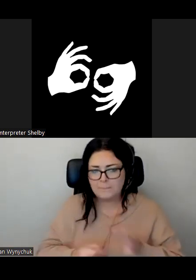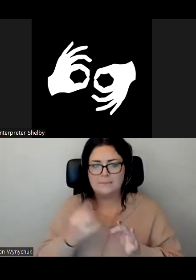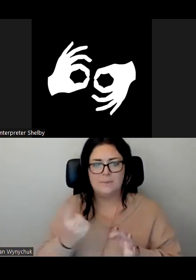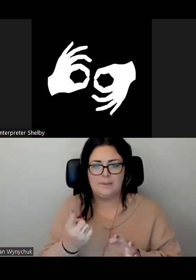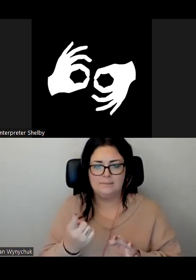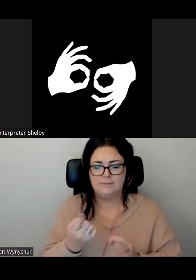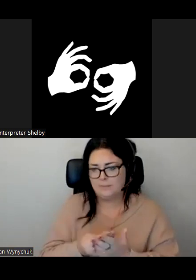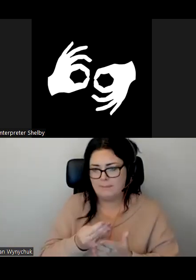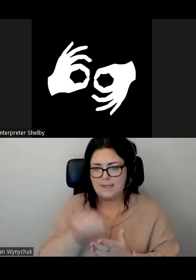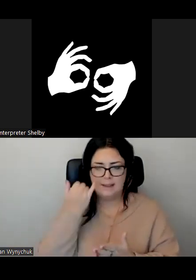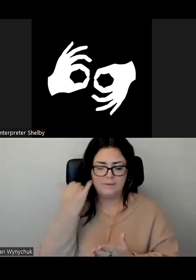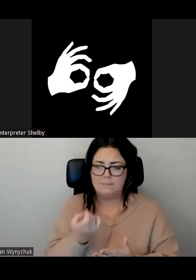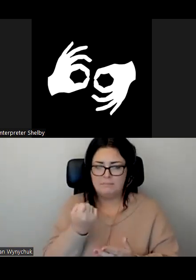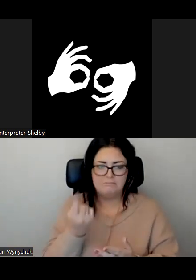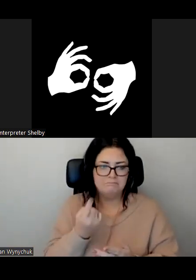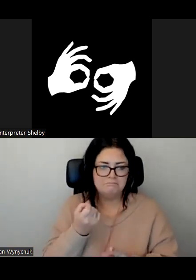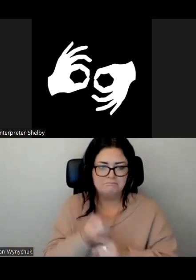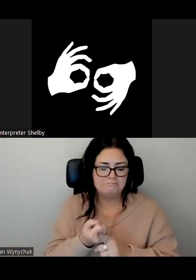monetary provision if something should happen.